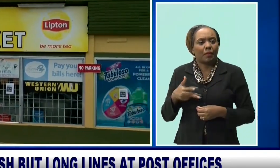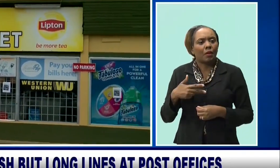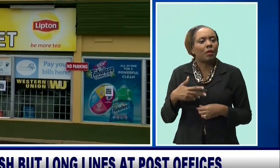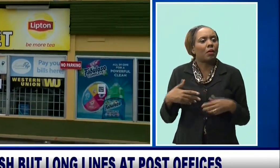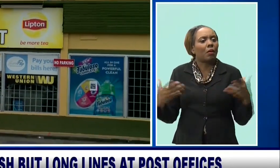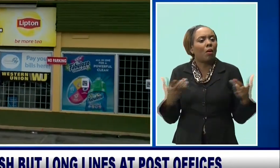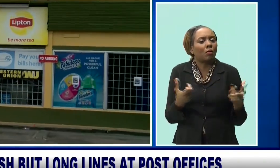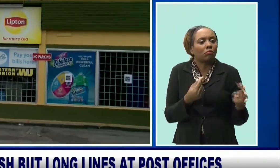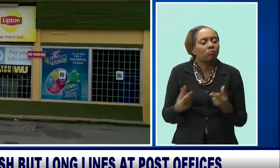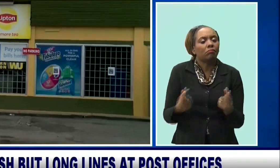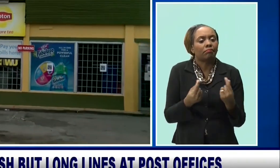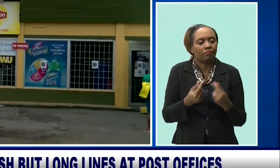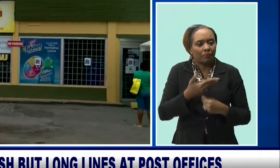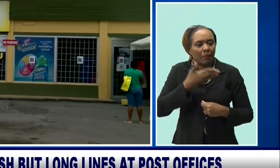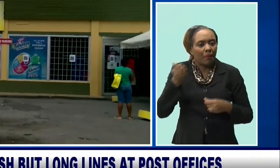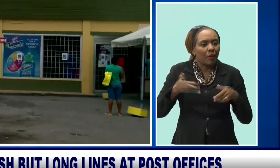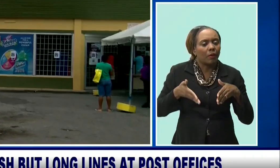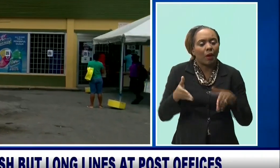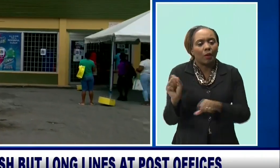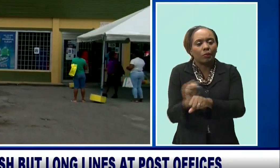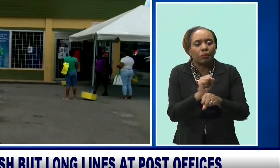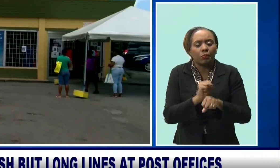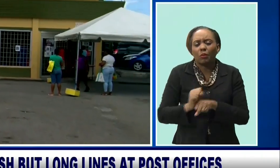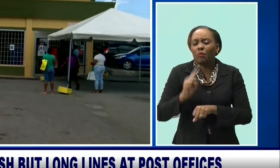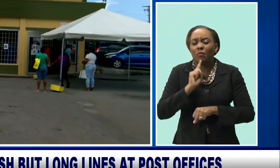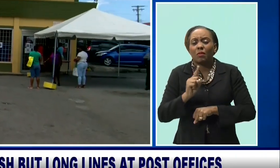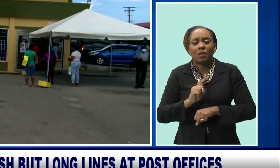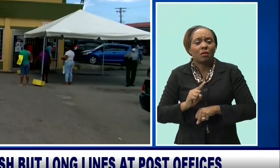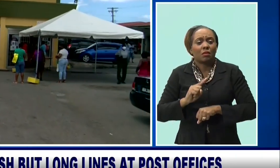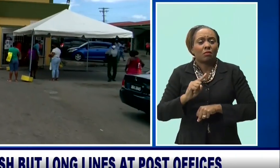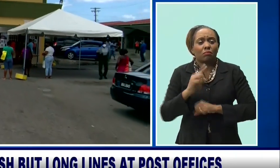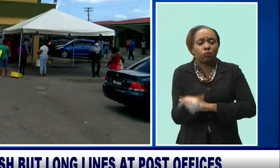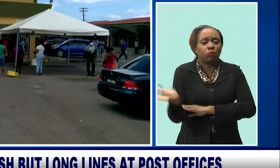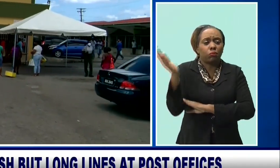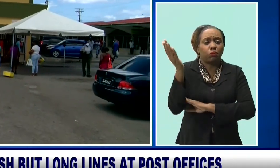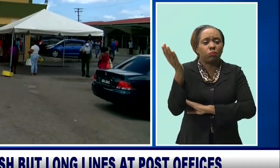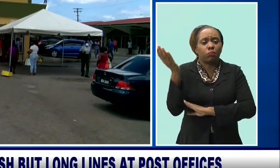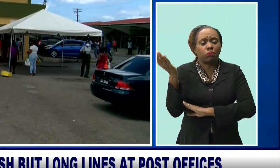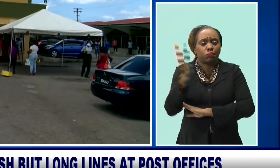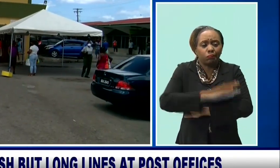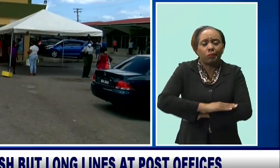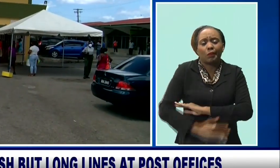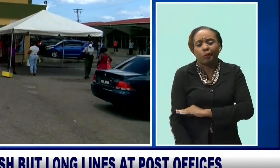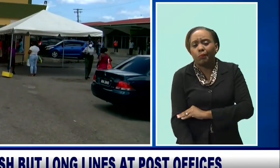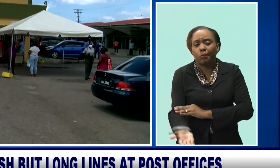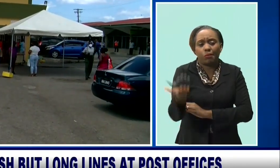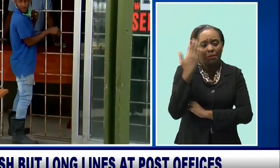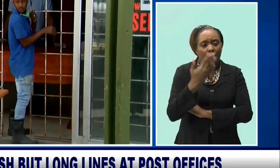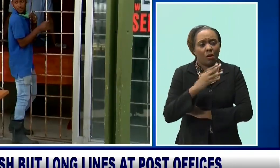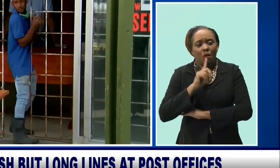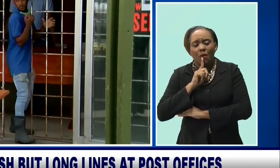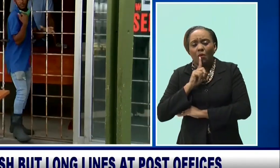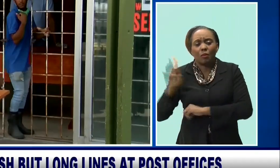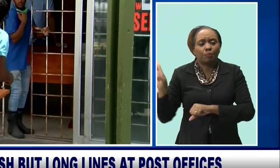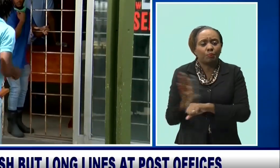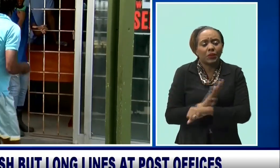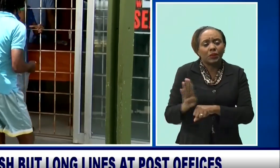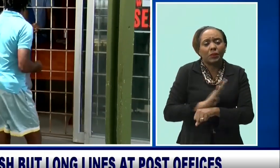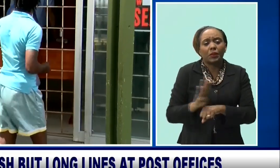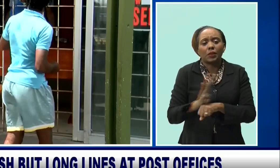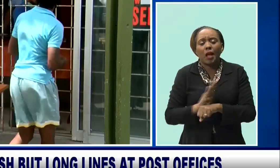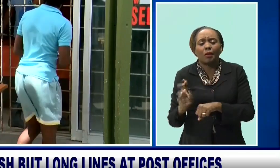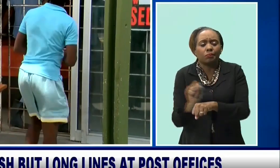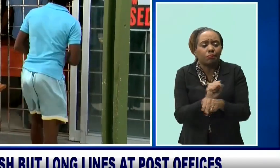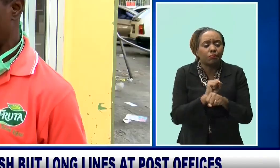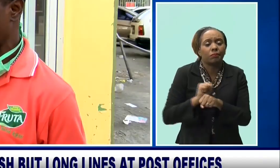to do is to work with them. It has been a very hectic morning. Has been very busy, and we're getting there. Everything